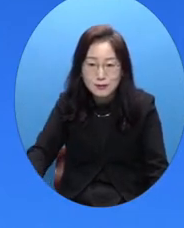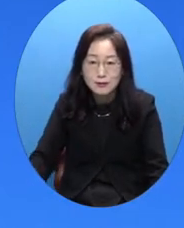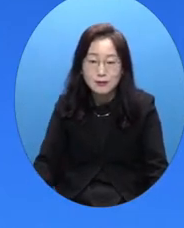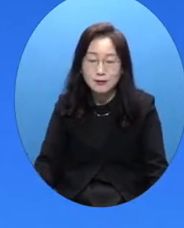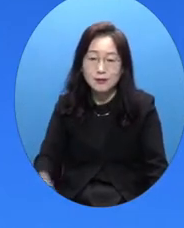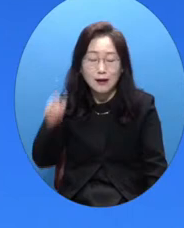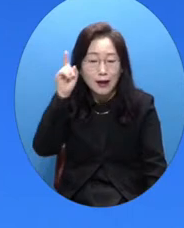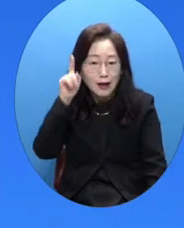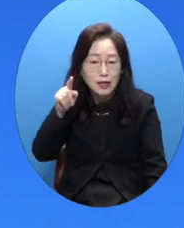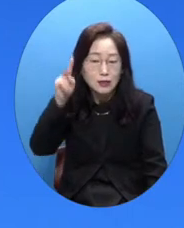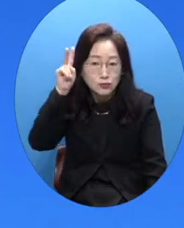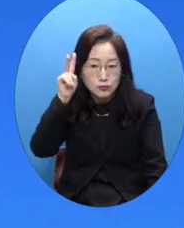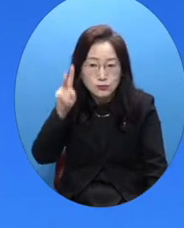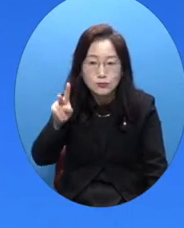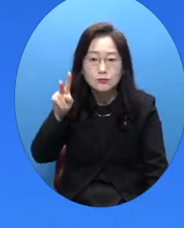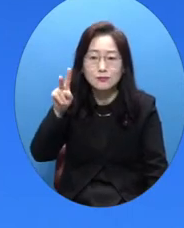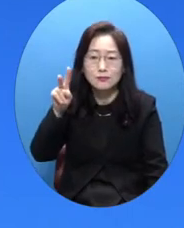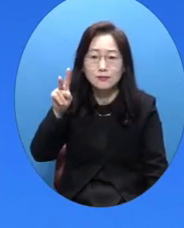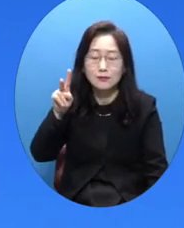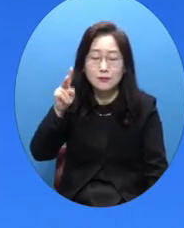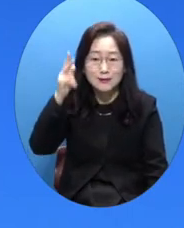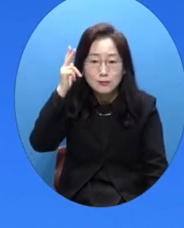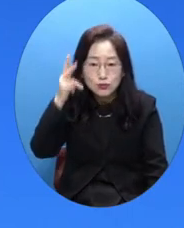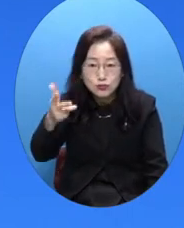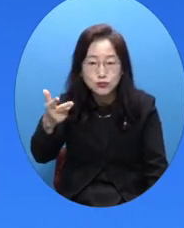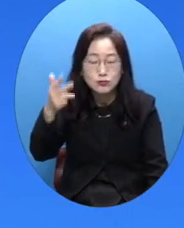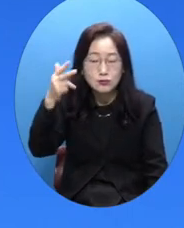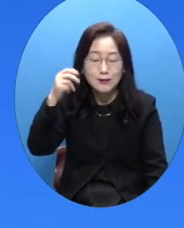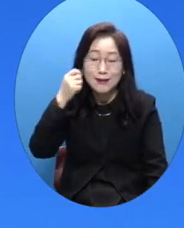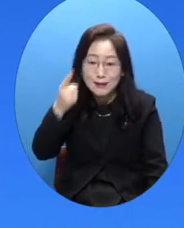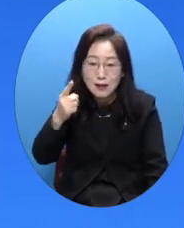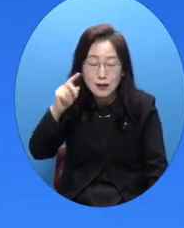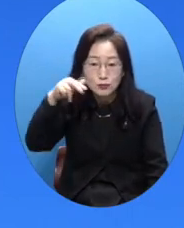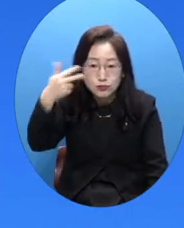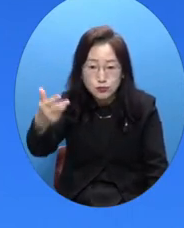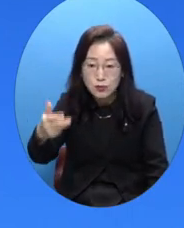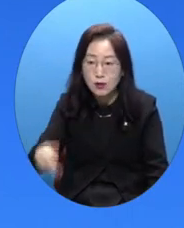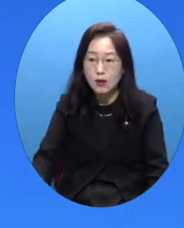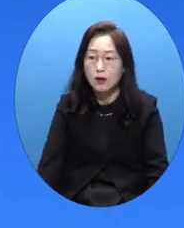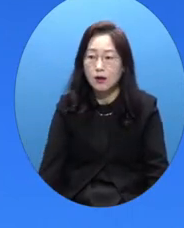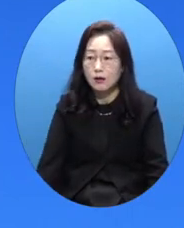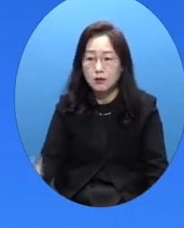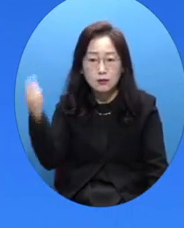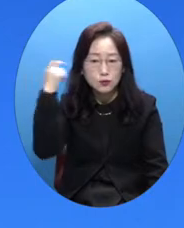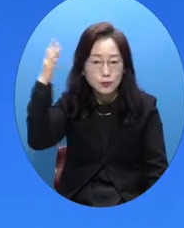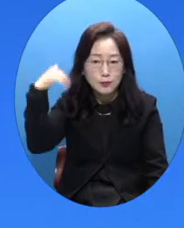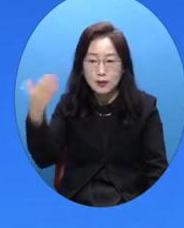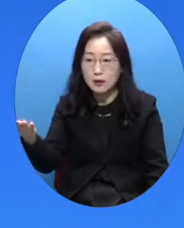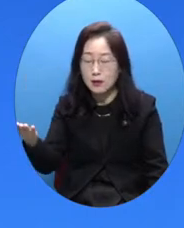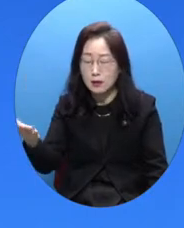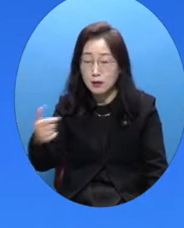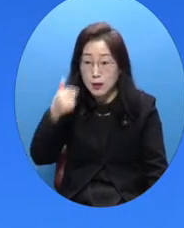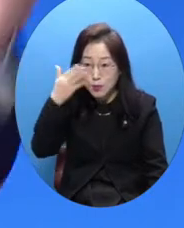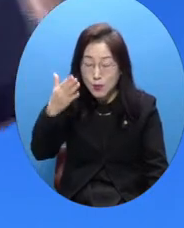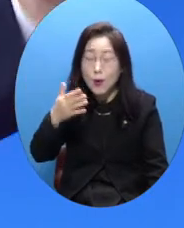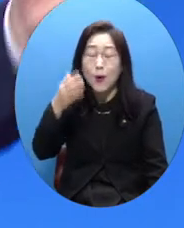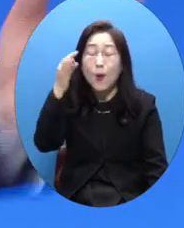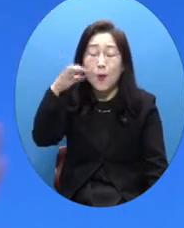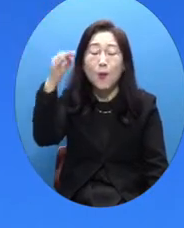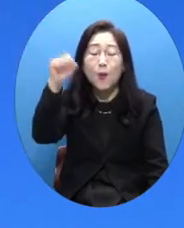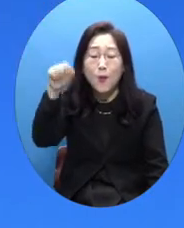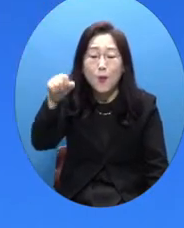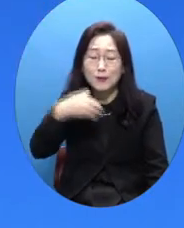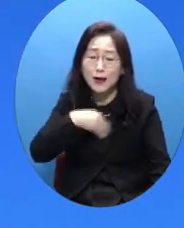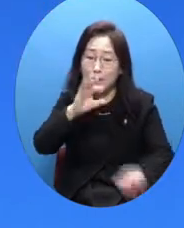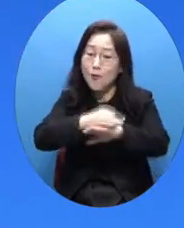priest but he didn't hear anything from him one day two days one week later a month later didn't hear anything from him he